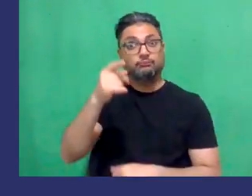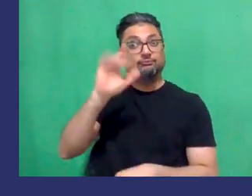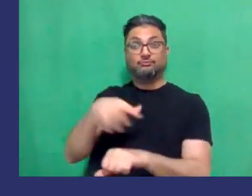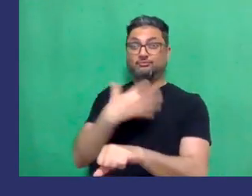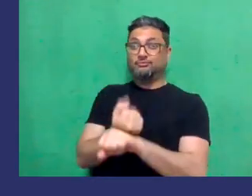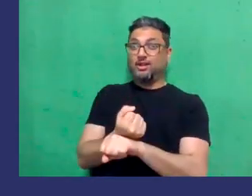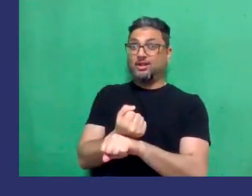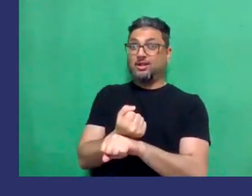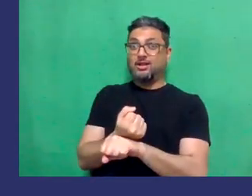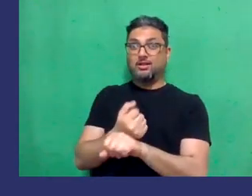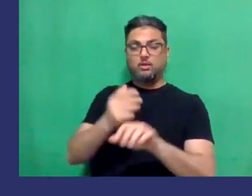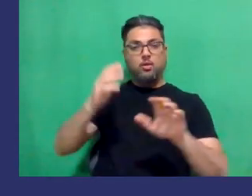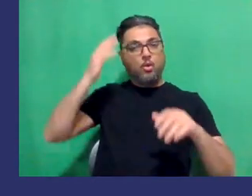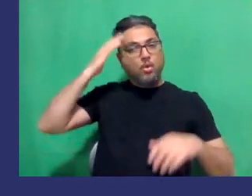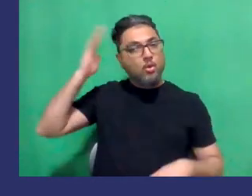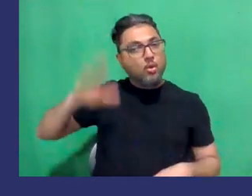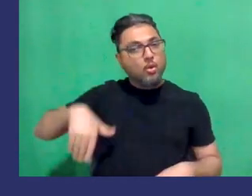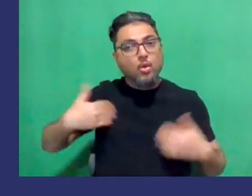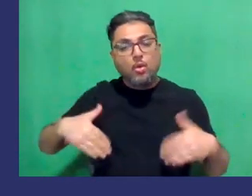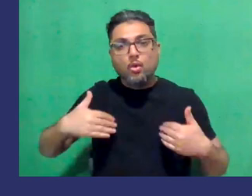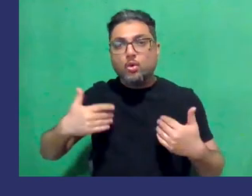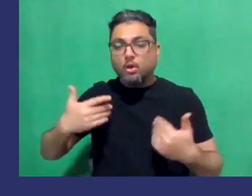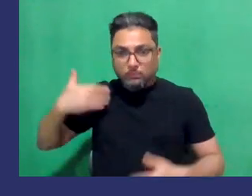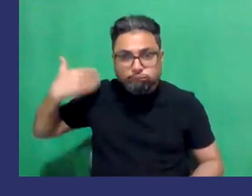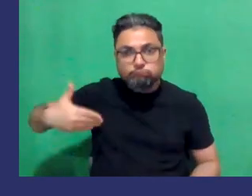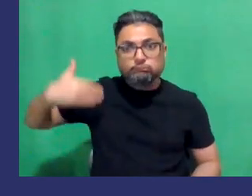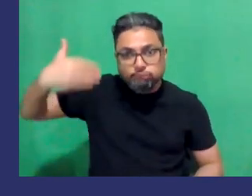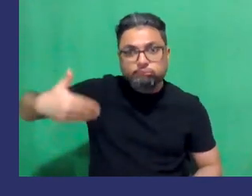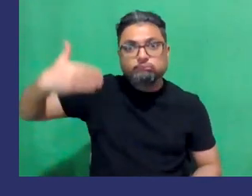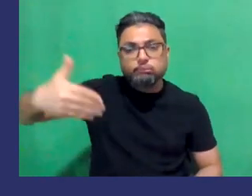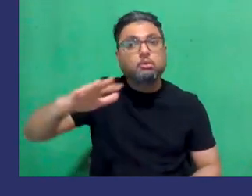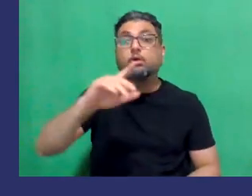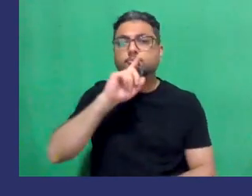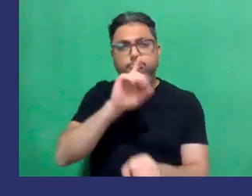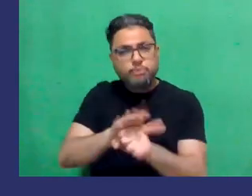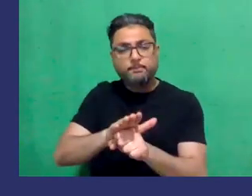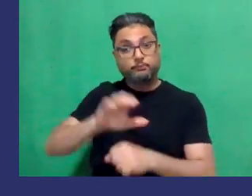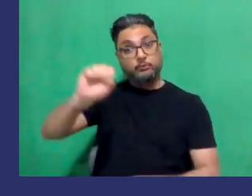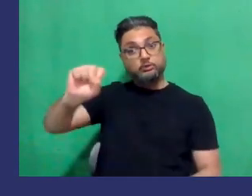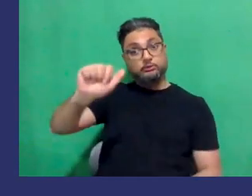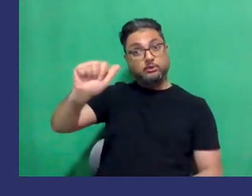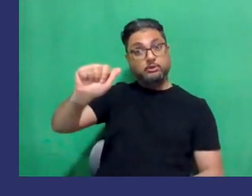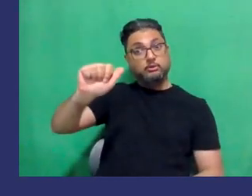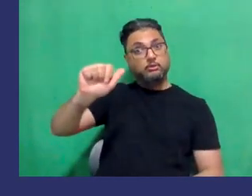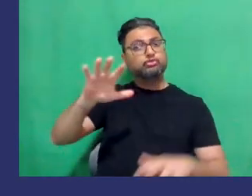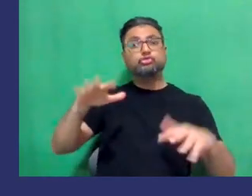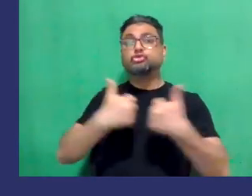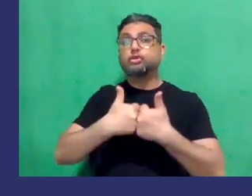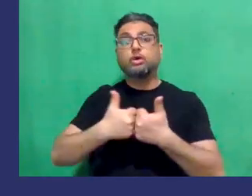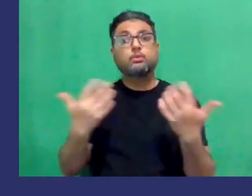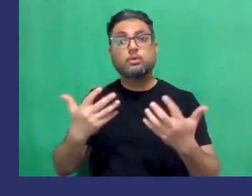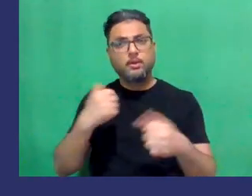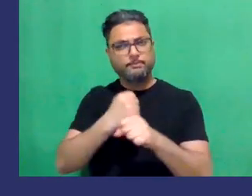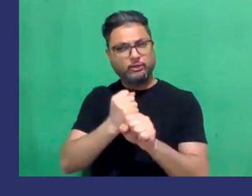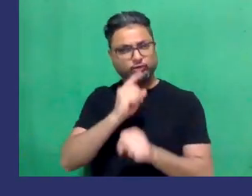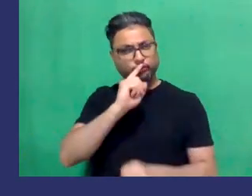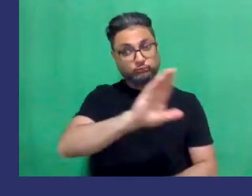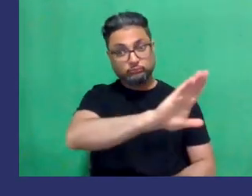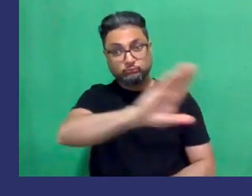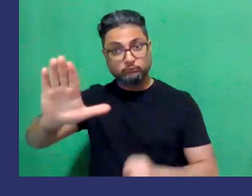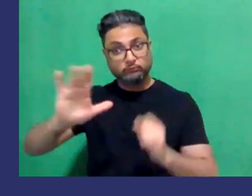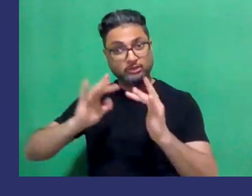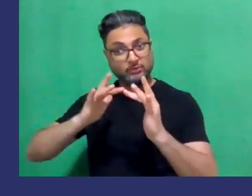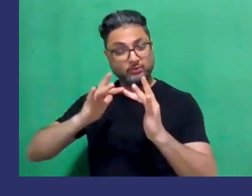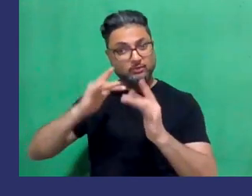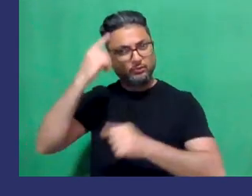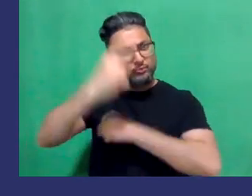truly unique time. I promise you, the SA is up to the challenge of making sure your virtual year is as awesome as any